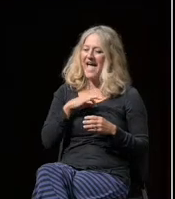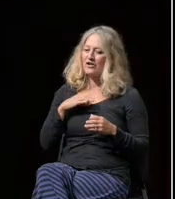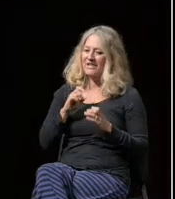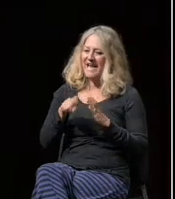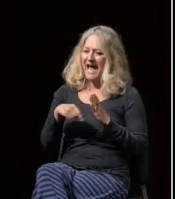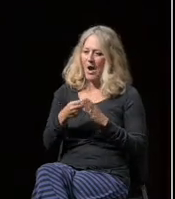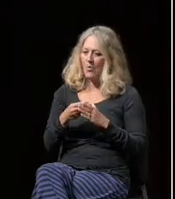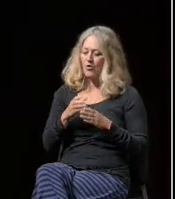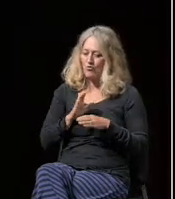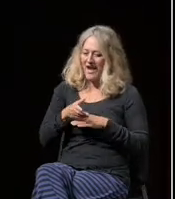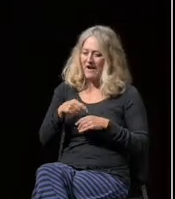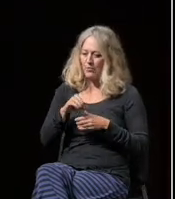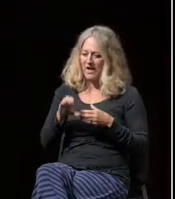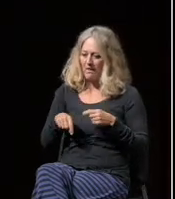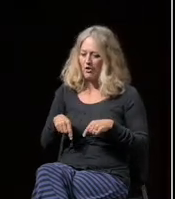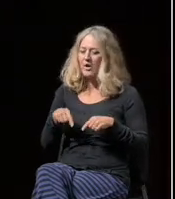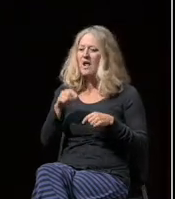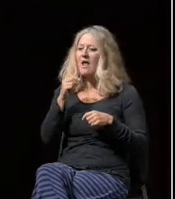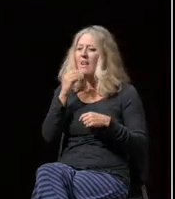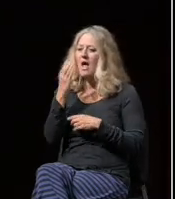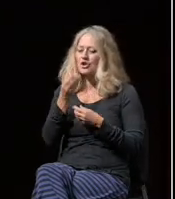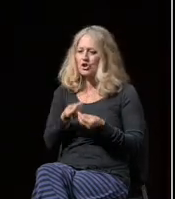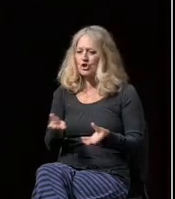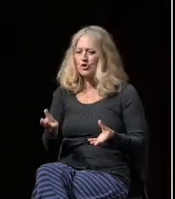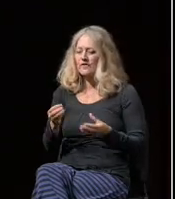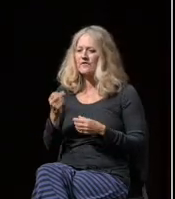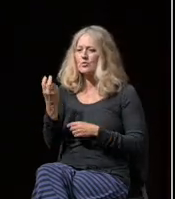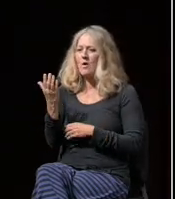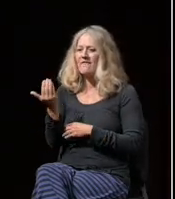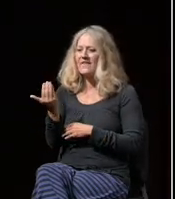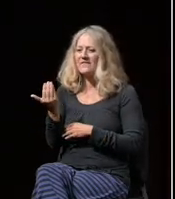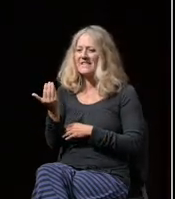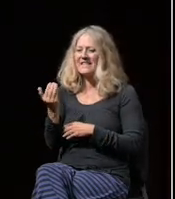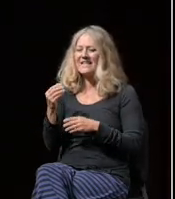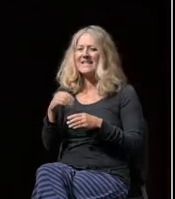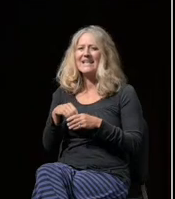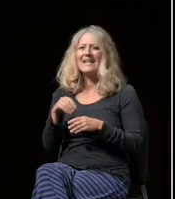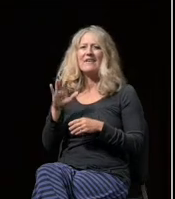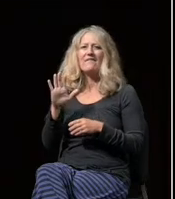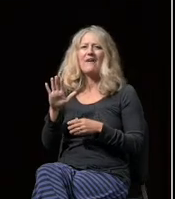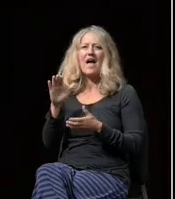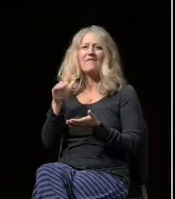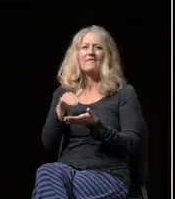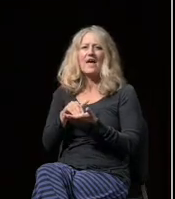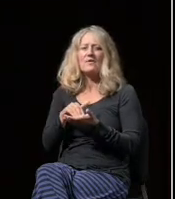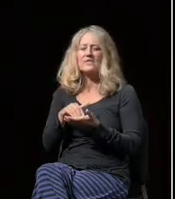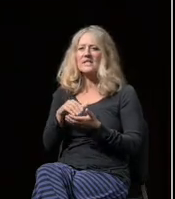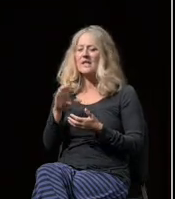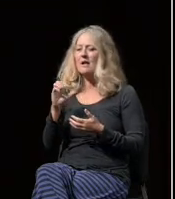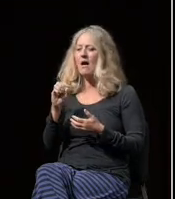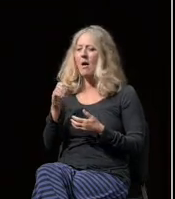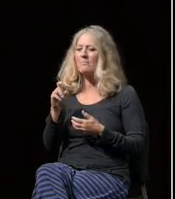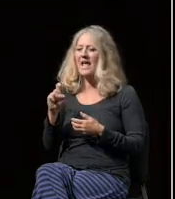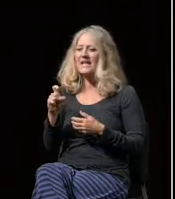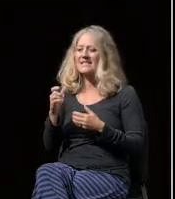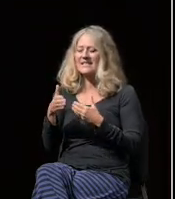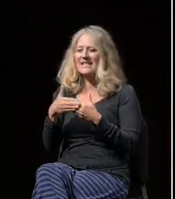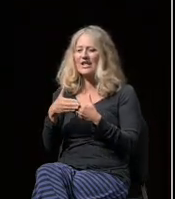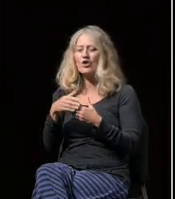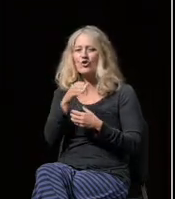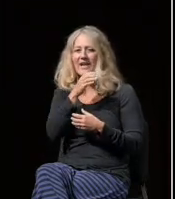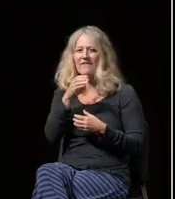here, and a reminder that lunch will be served at 12:15 at the 5000 complex near the cafeteria